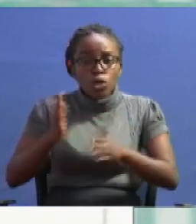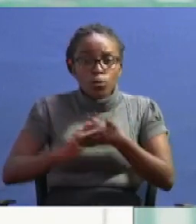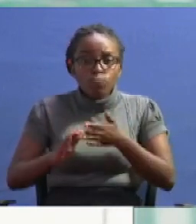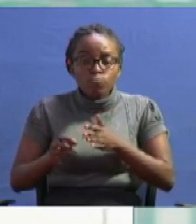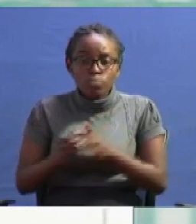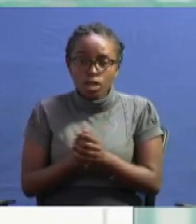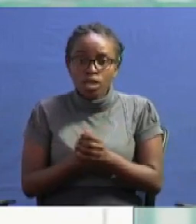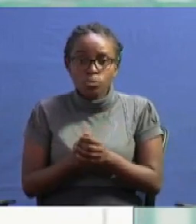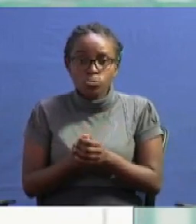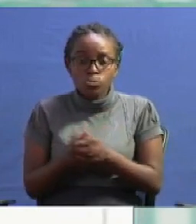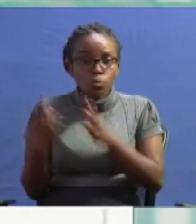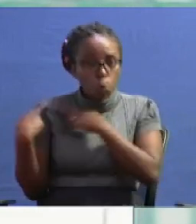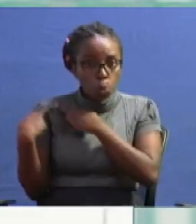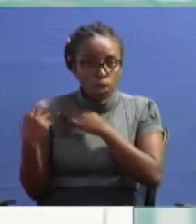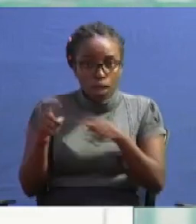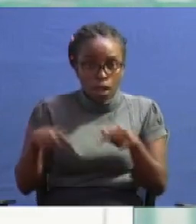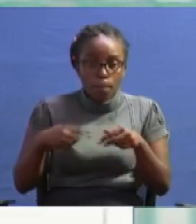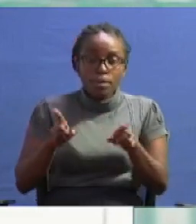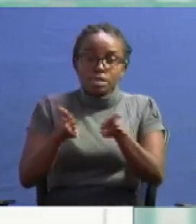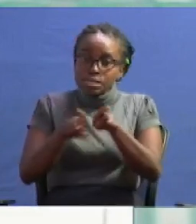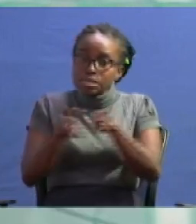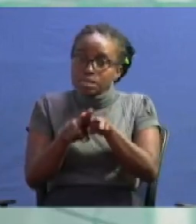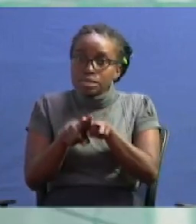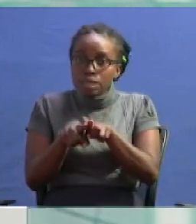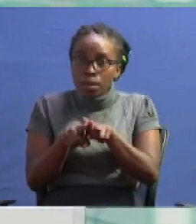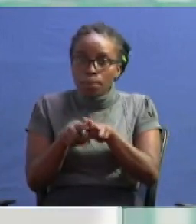able now to evoke the same sympathy that got them elected